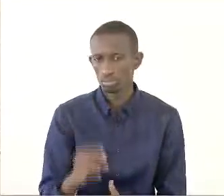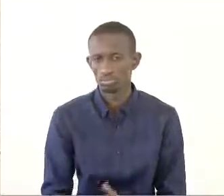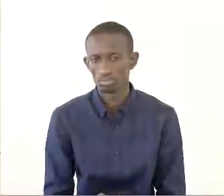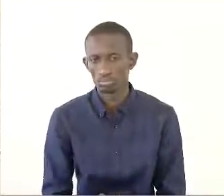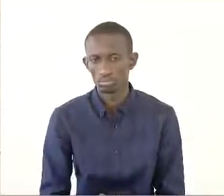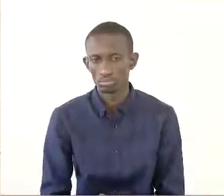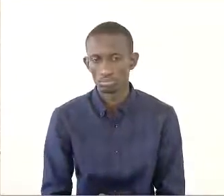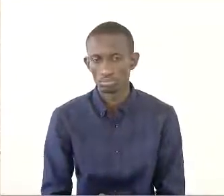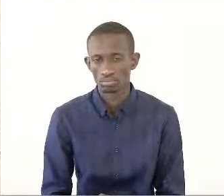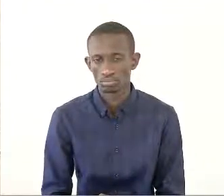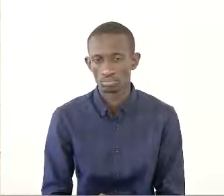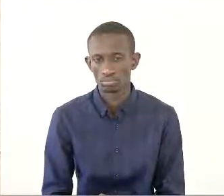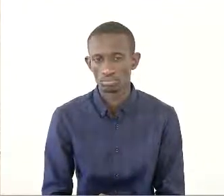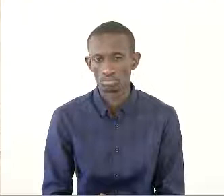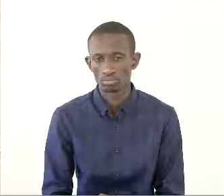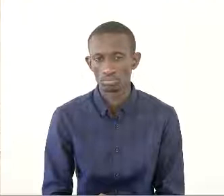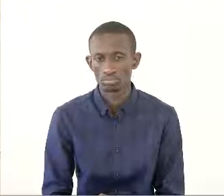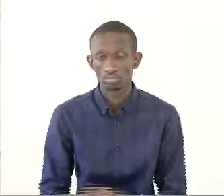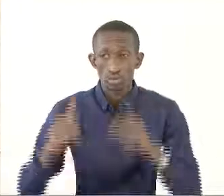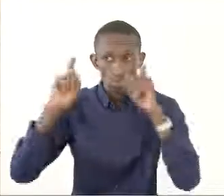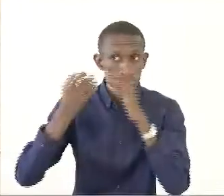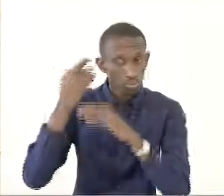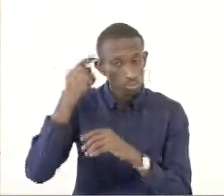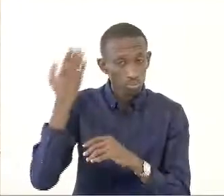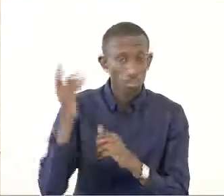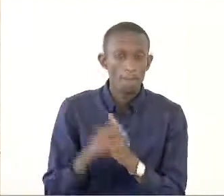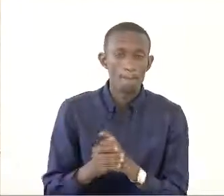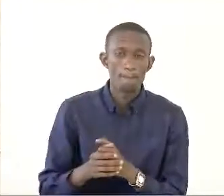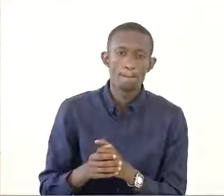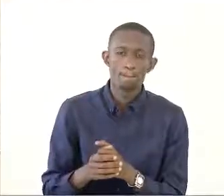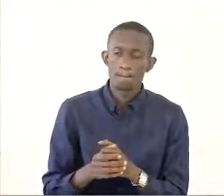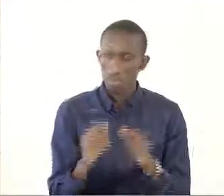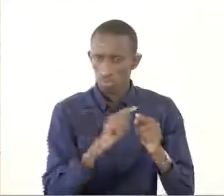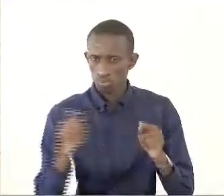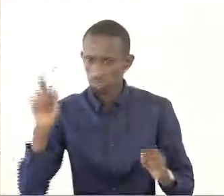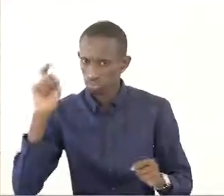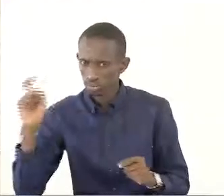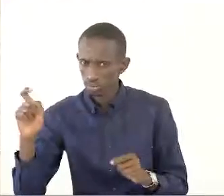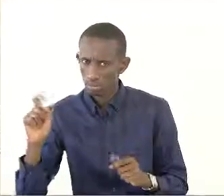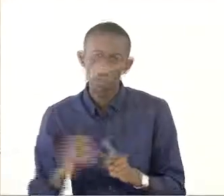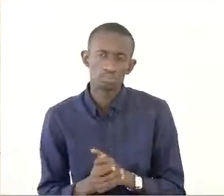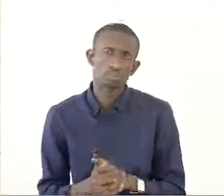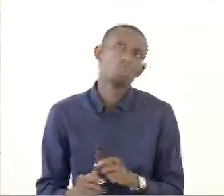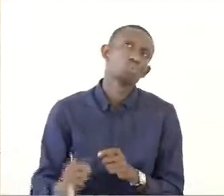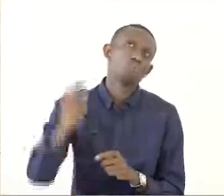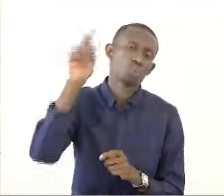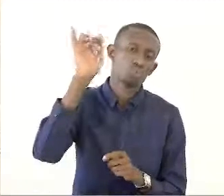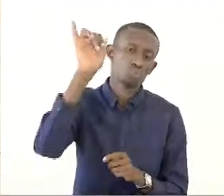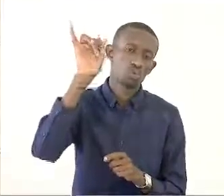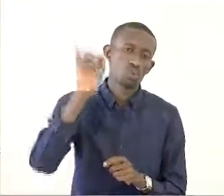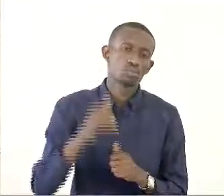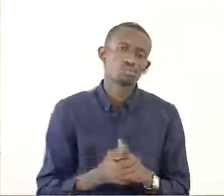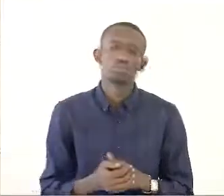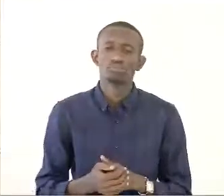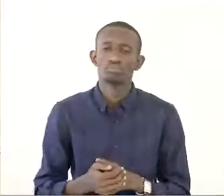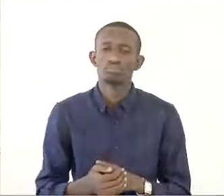Because our blackboard is not graduated, we have x here and we have y here. Now we are going to put some